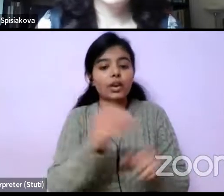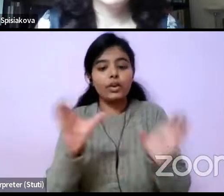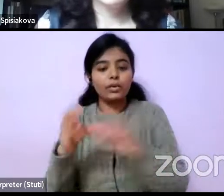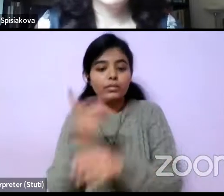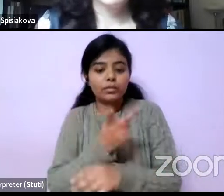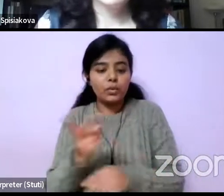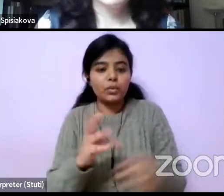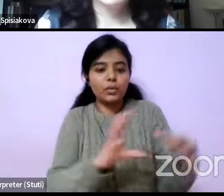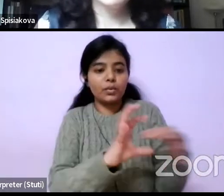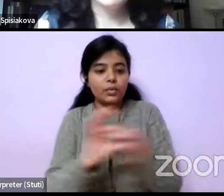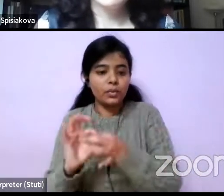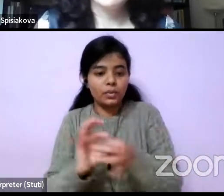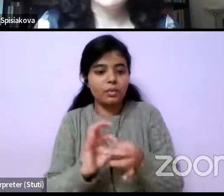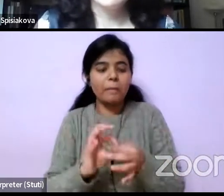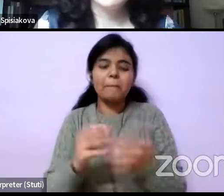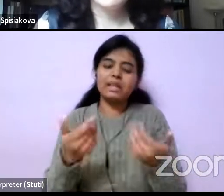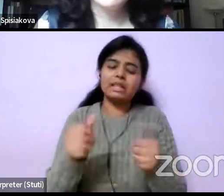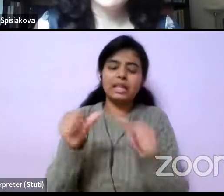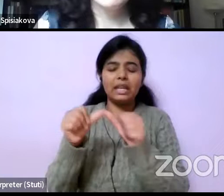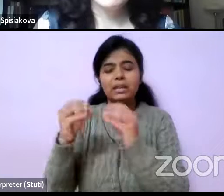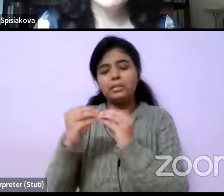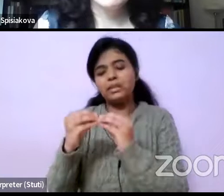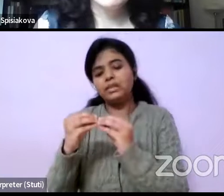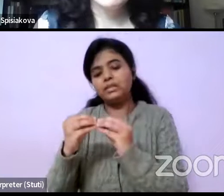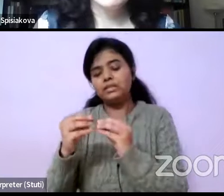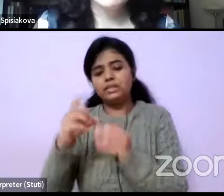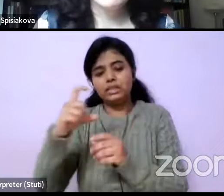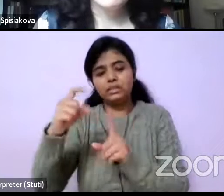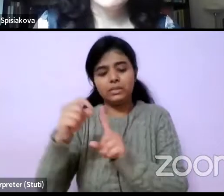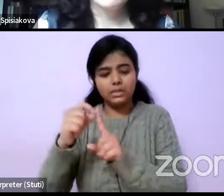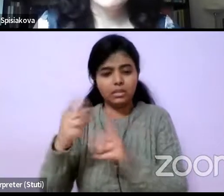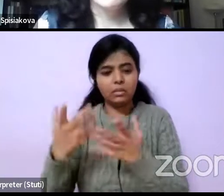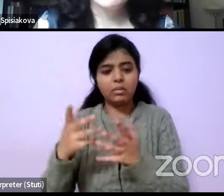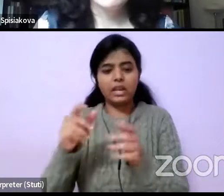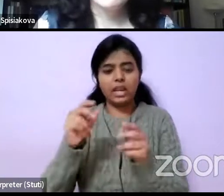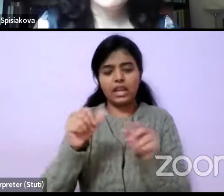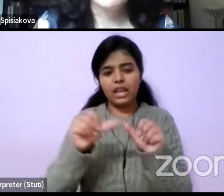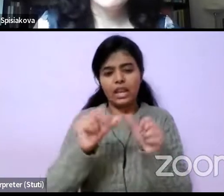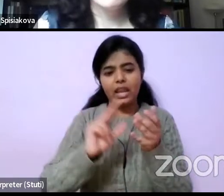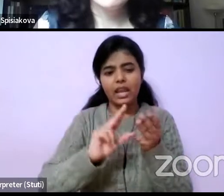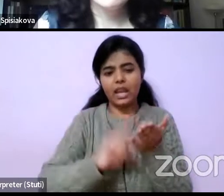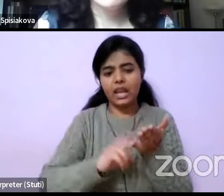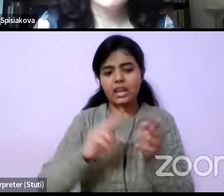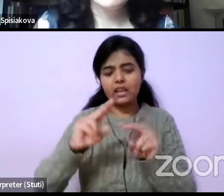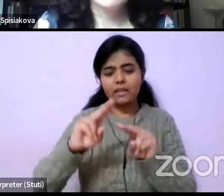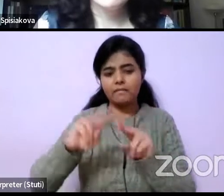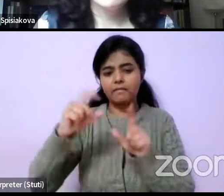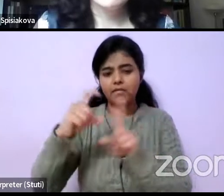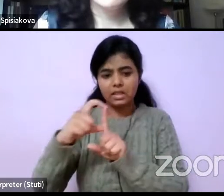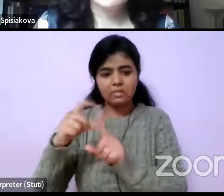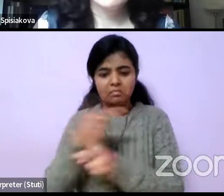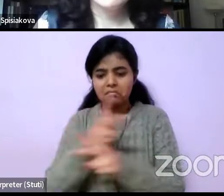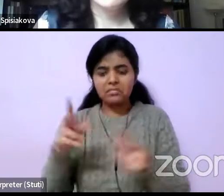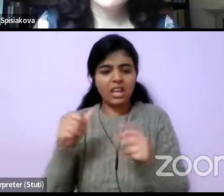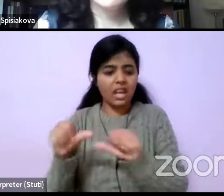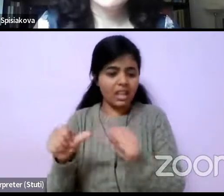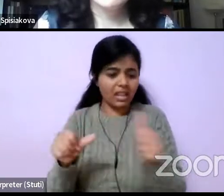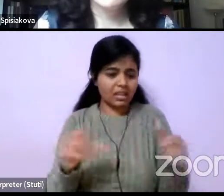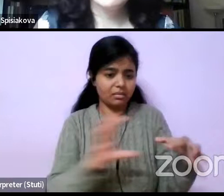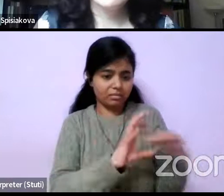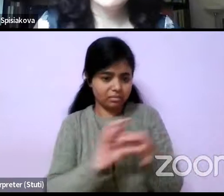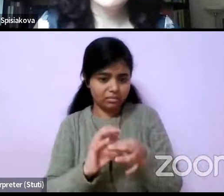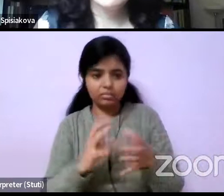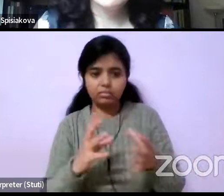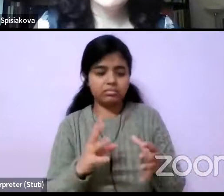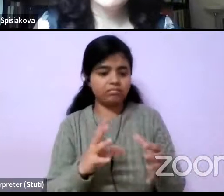the problem is like what ASCB and NFB, they have, they kind of an argument, they don't want to go with other thing. They want their voice to